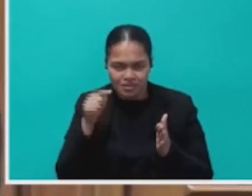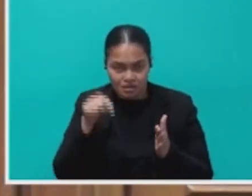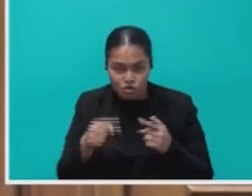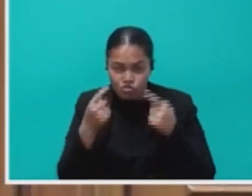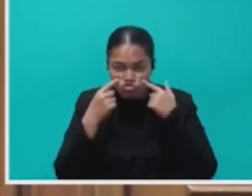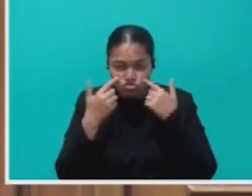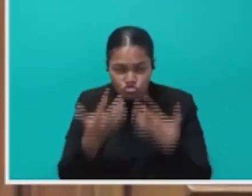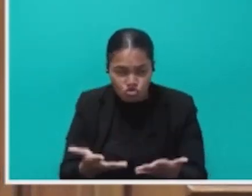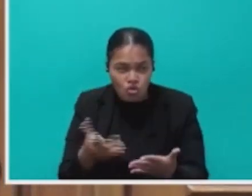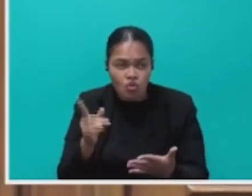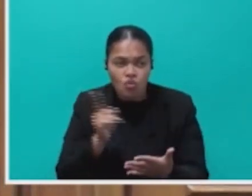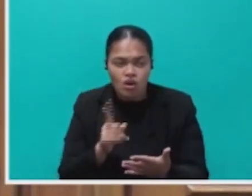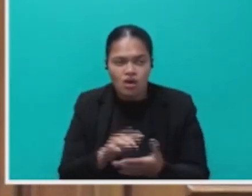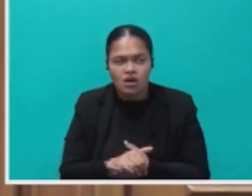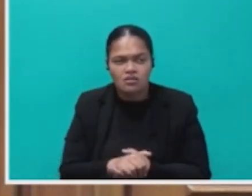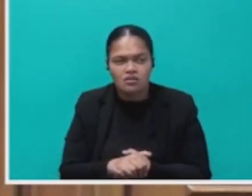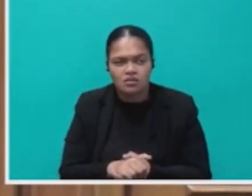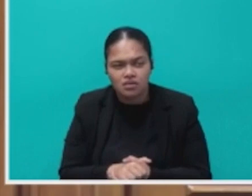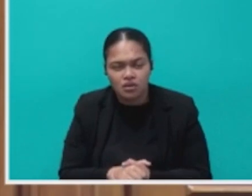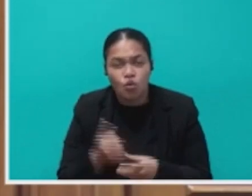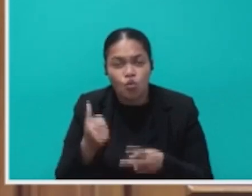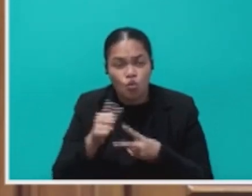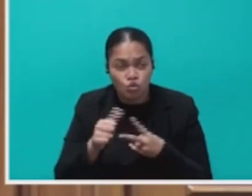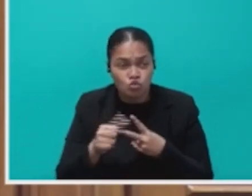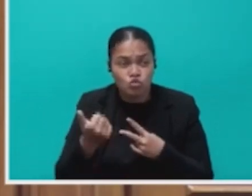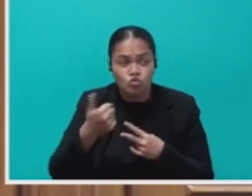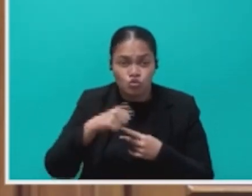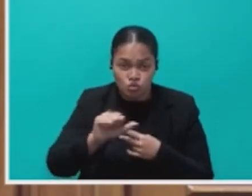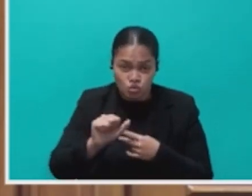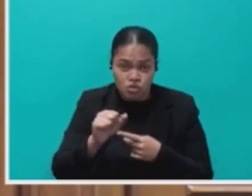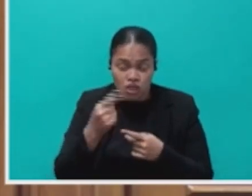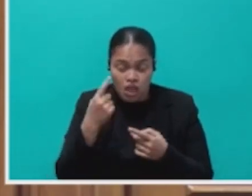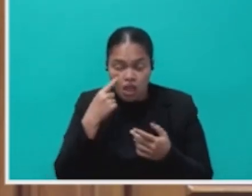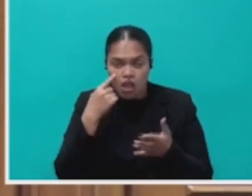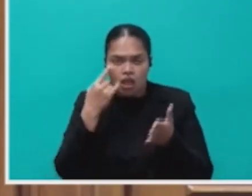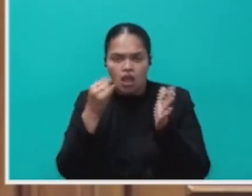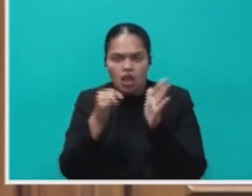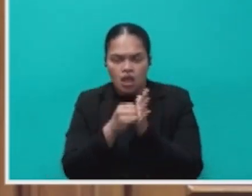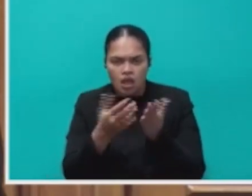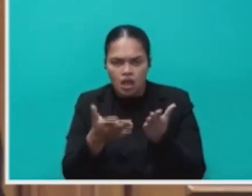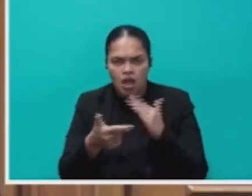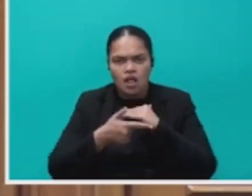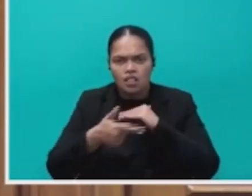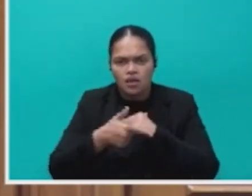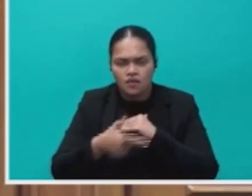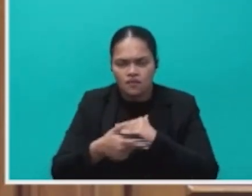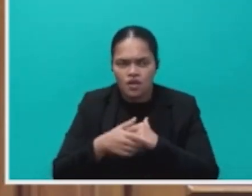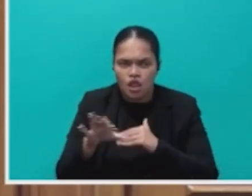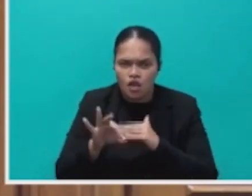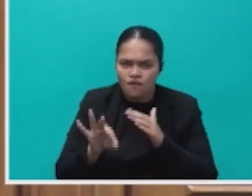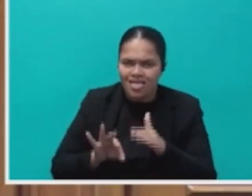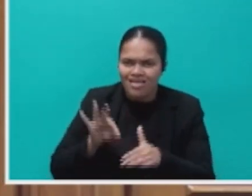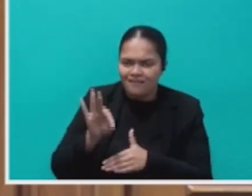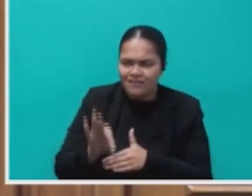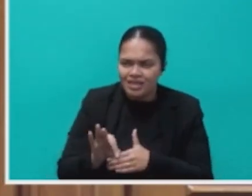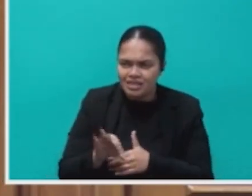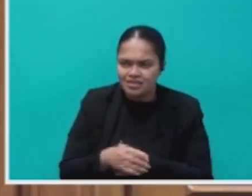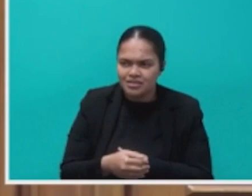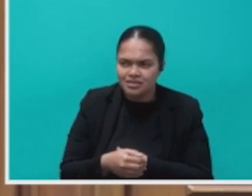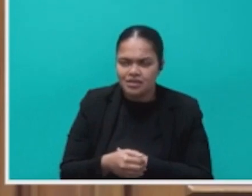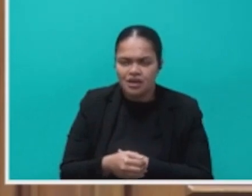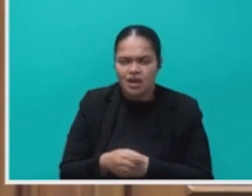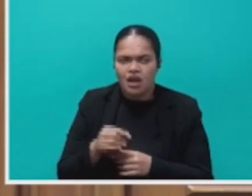of being a deterrent, also used as indicators to the level of effort taken